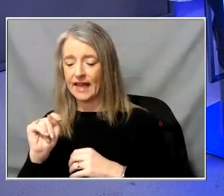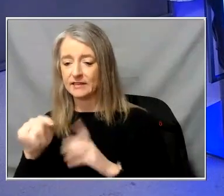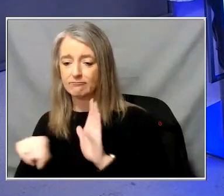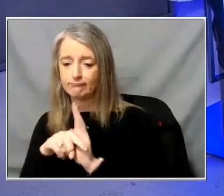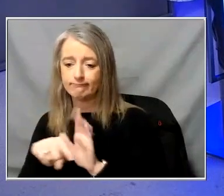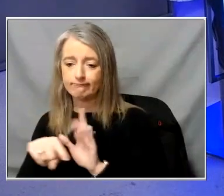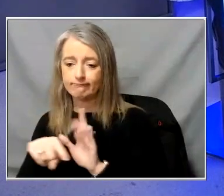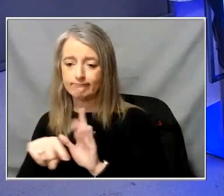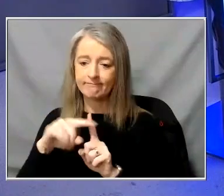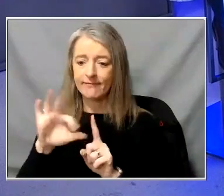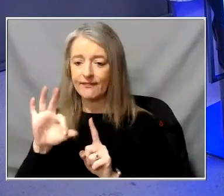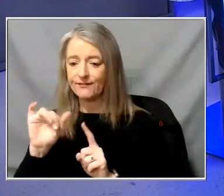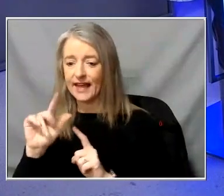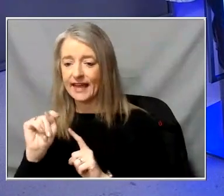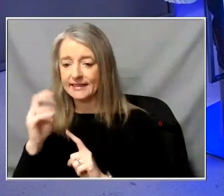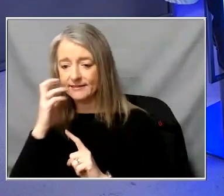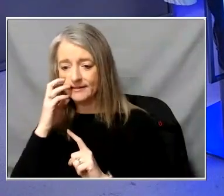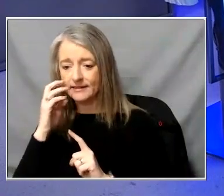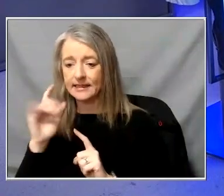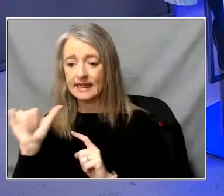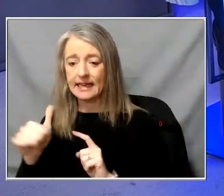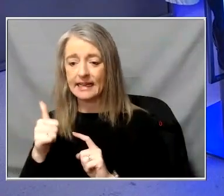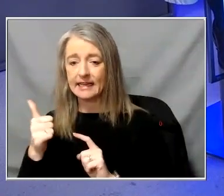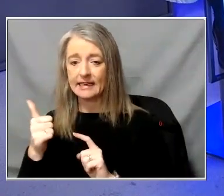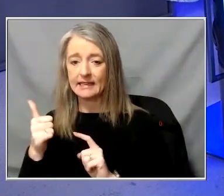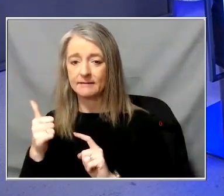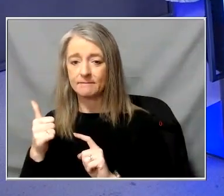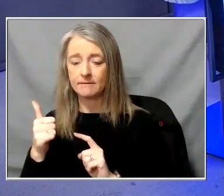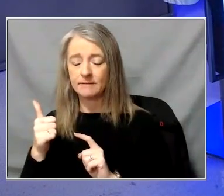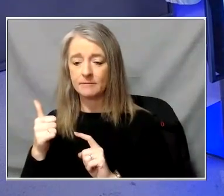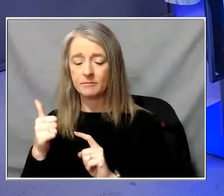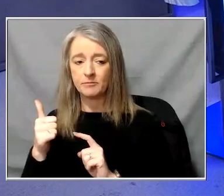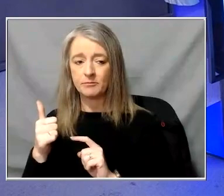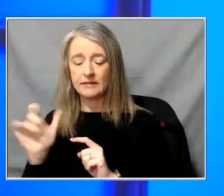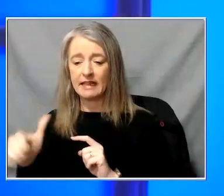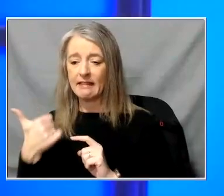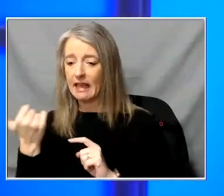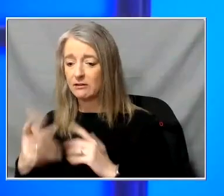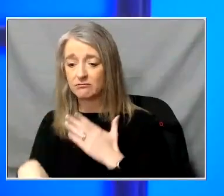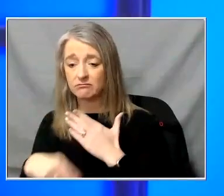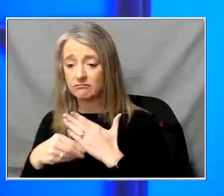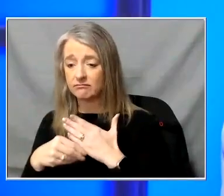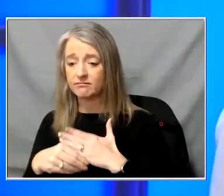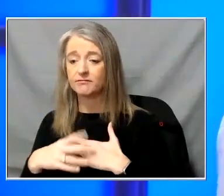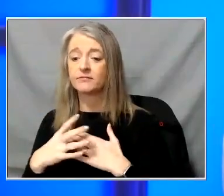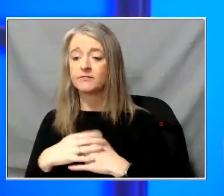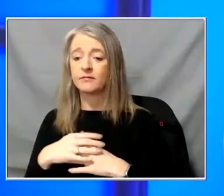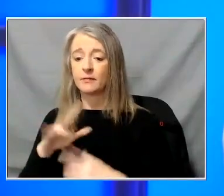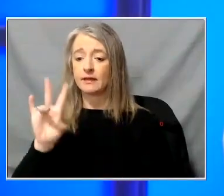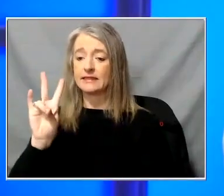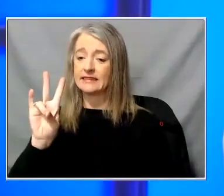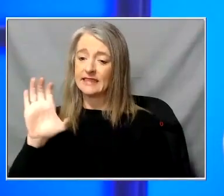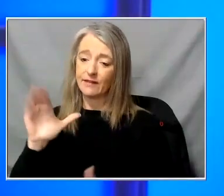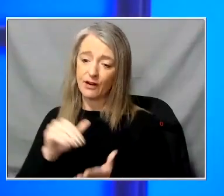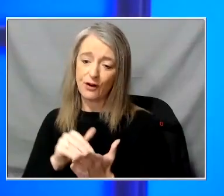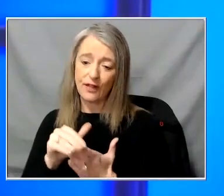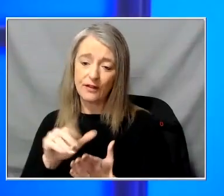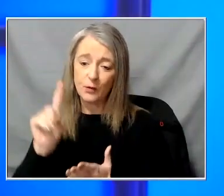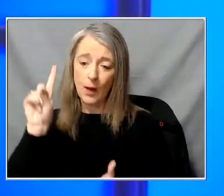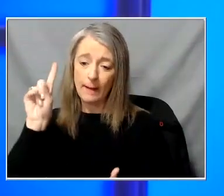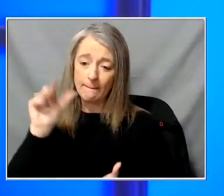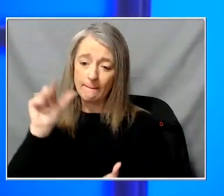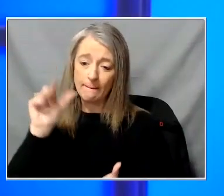for our patients. Okay, Angela wants to know, some people have phantom pain after surgery. Is that correct? That can be correct. And all sorts of surgery, right? Yeah. Tell us